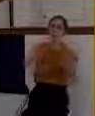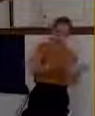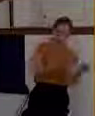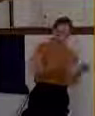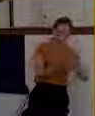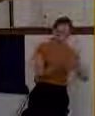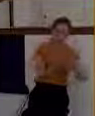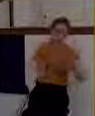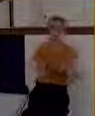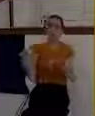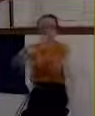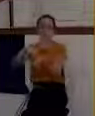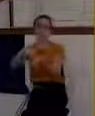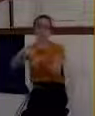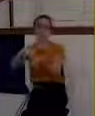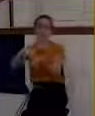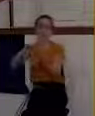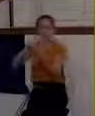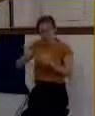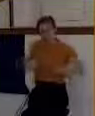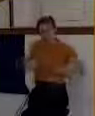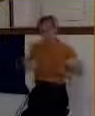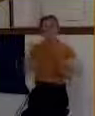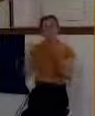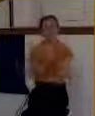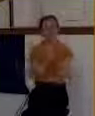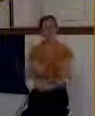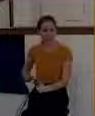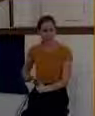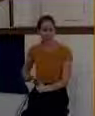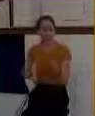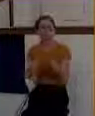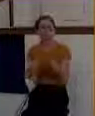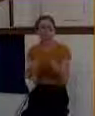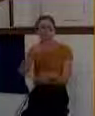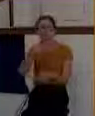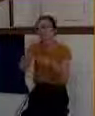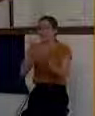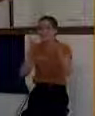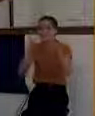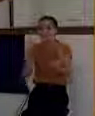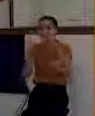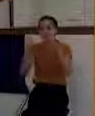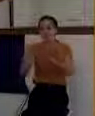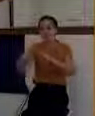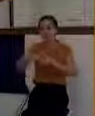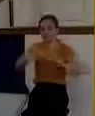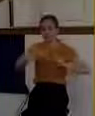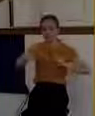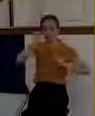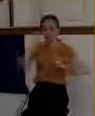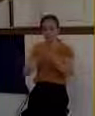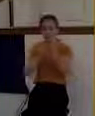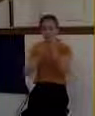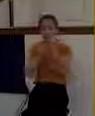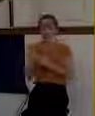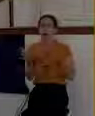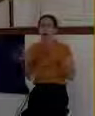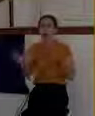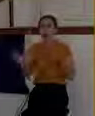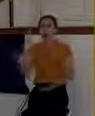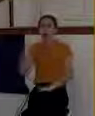with Christ. The Bible says everyone who believes in Jesus has been buried with him in death. And just